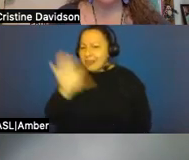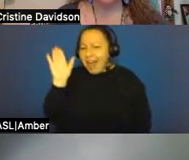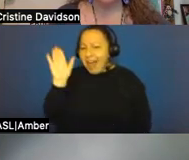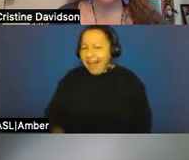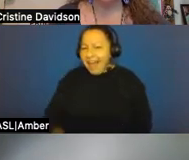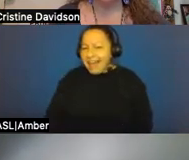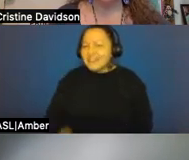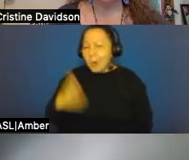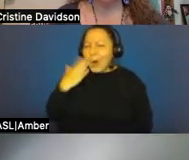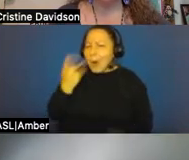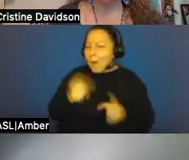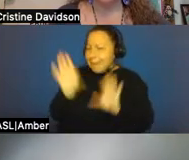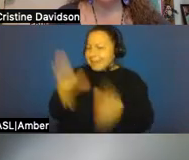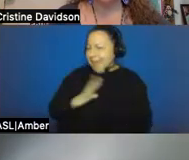happens.